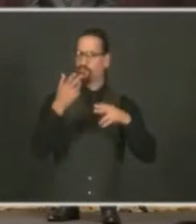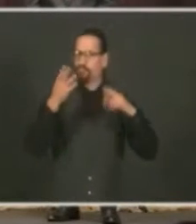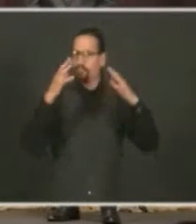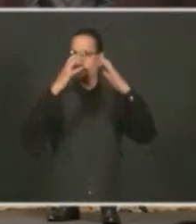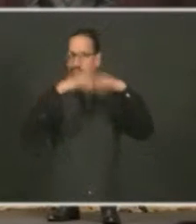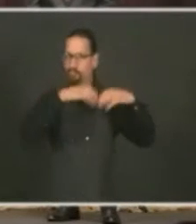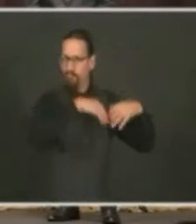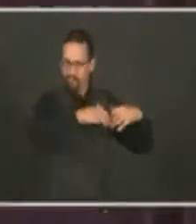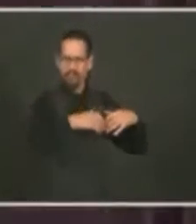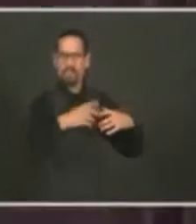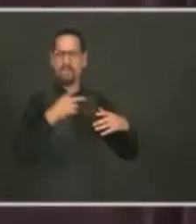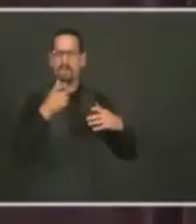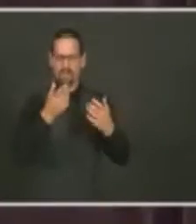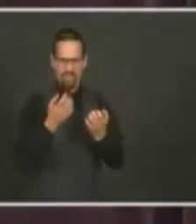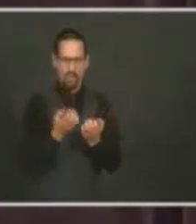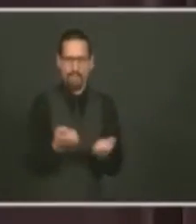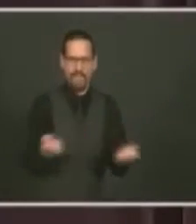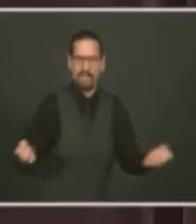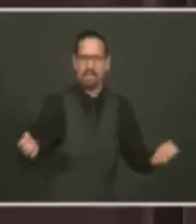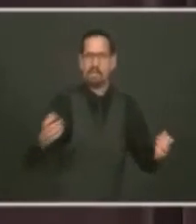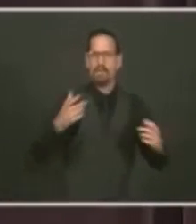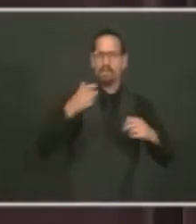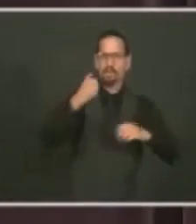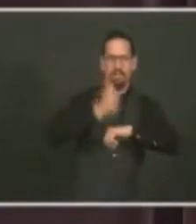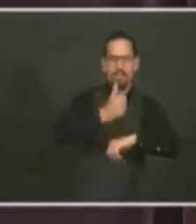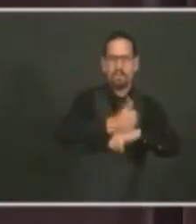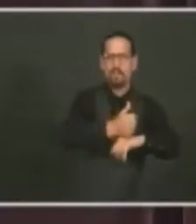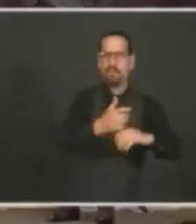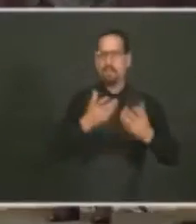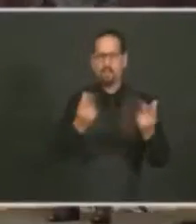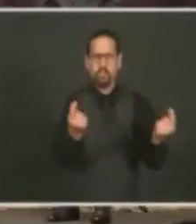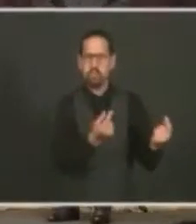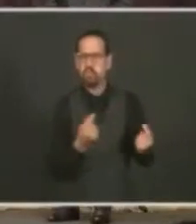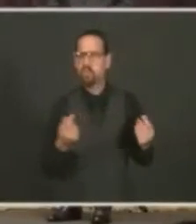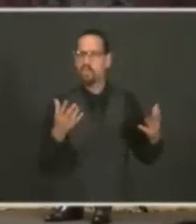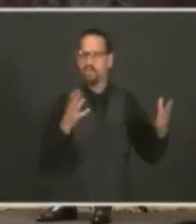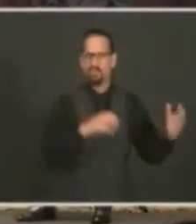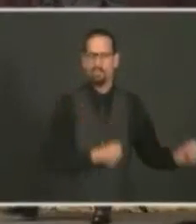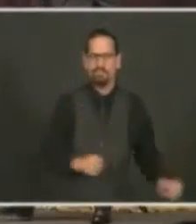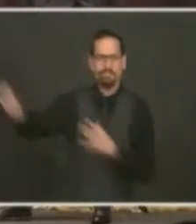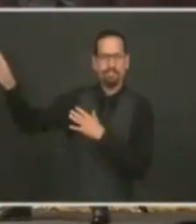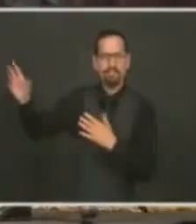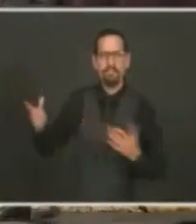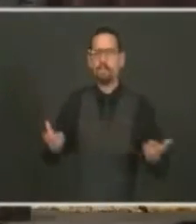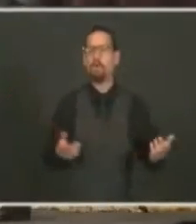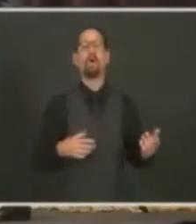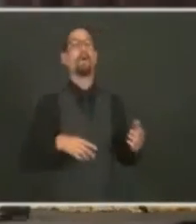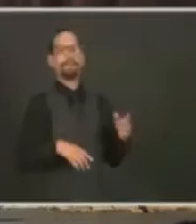furniture, et cetera? That's still being discussed. You want to add anything, Brett?